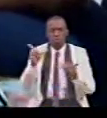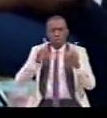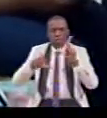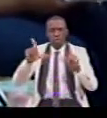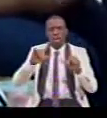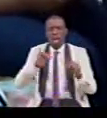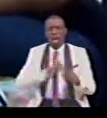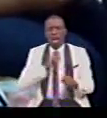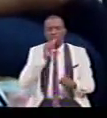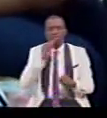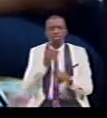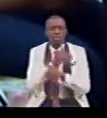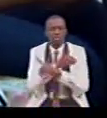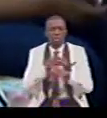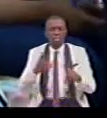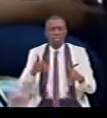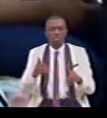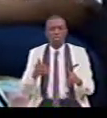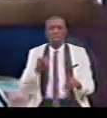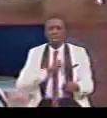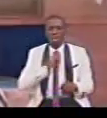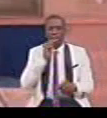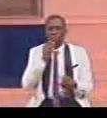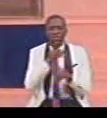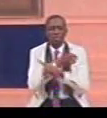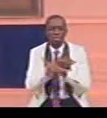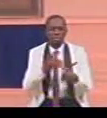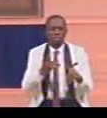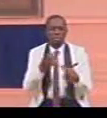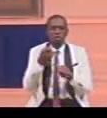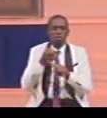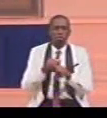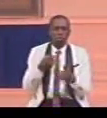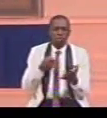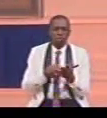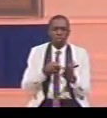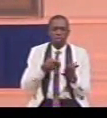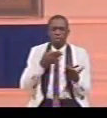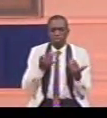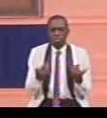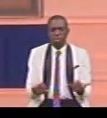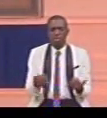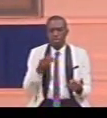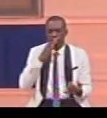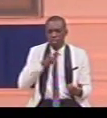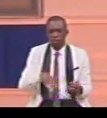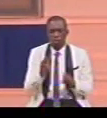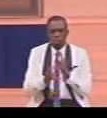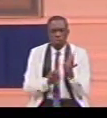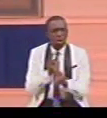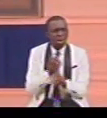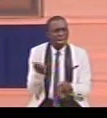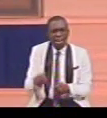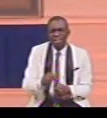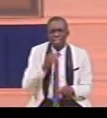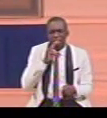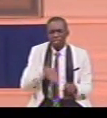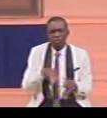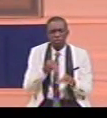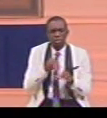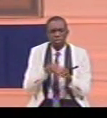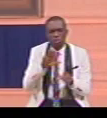from this present evil World any evil in your community you're not a part of that